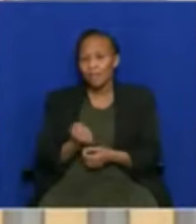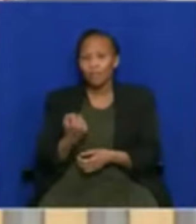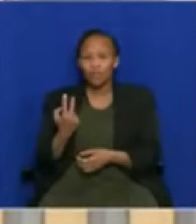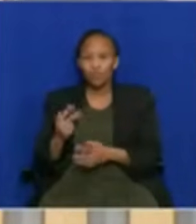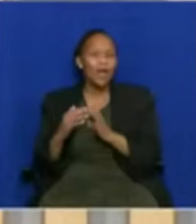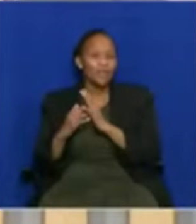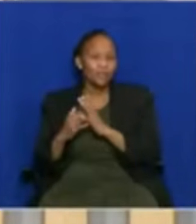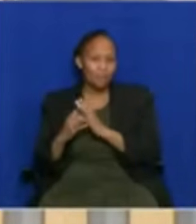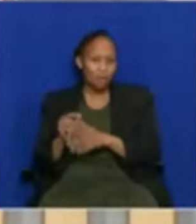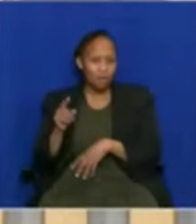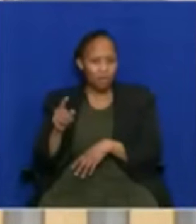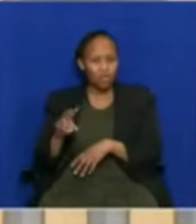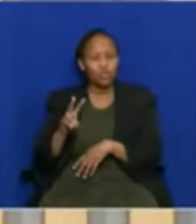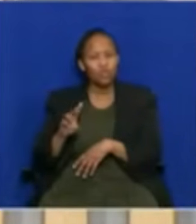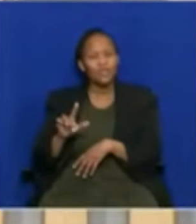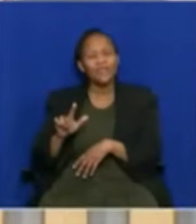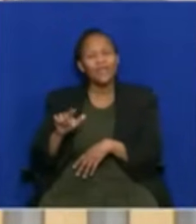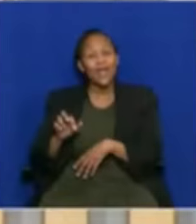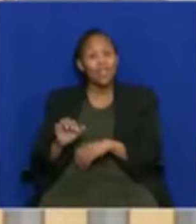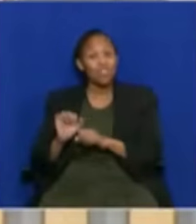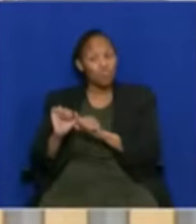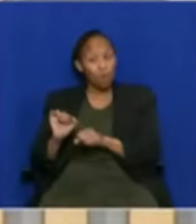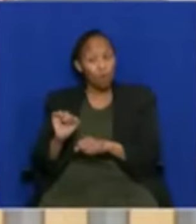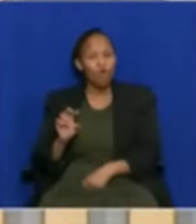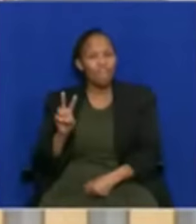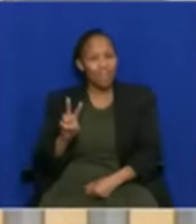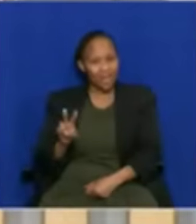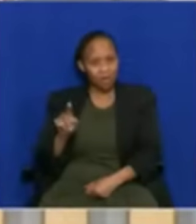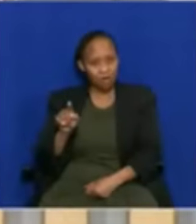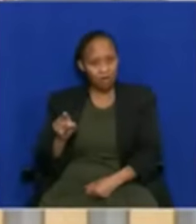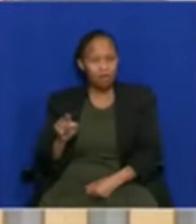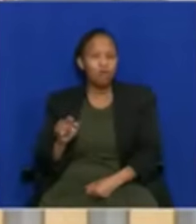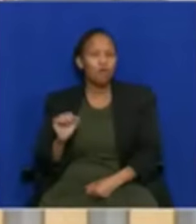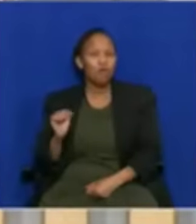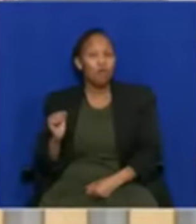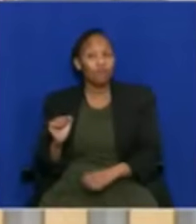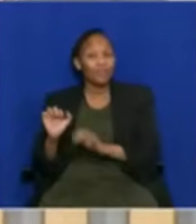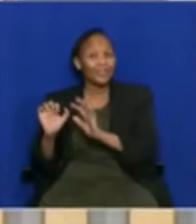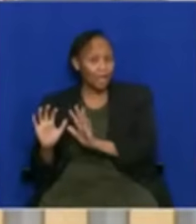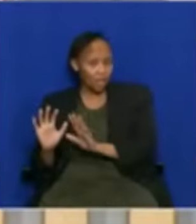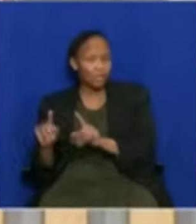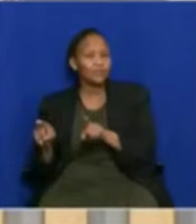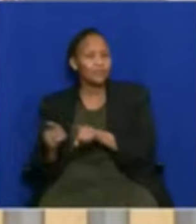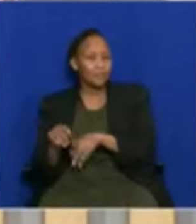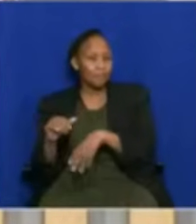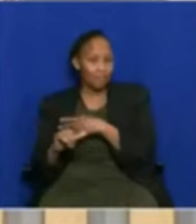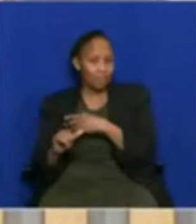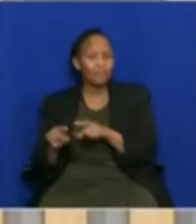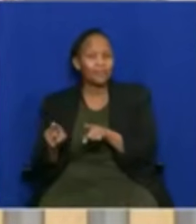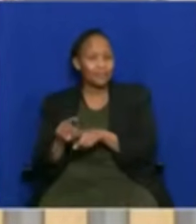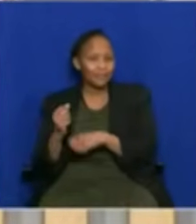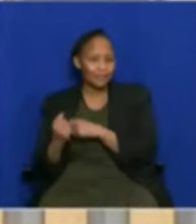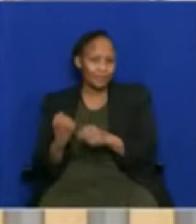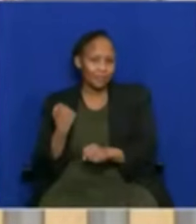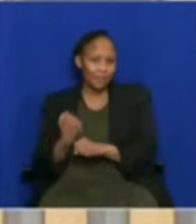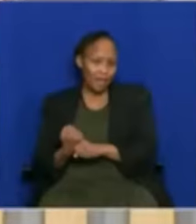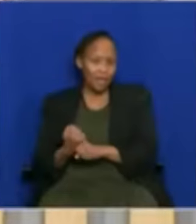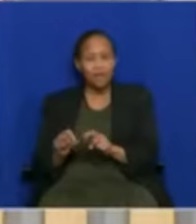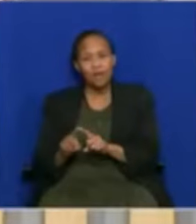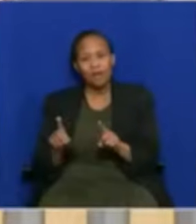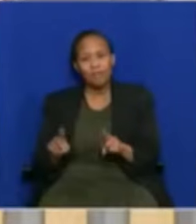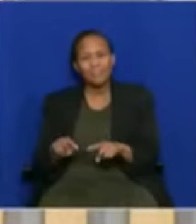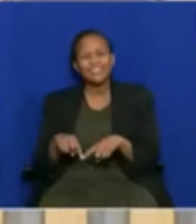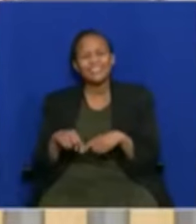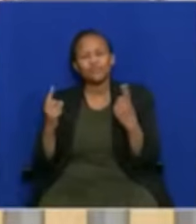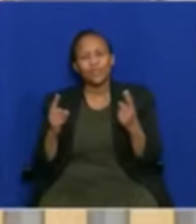278 of 10. Same month, same year, but just a different station, and both